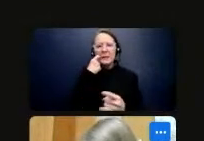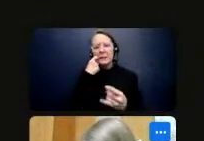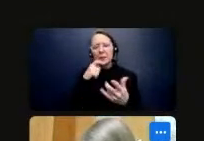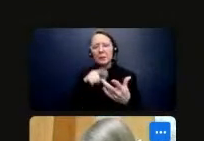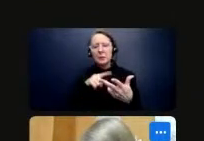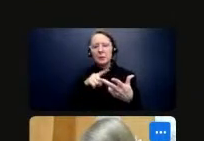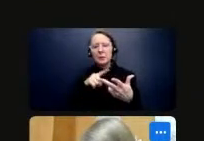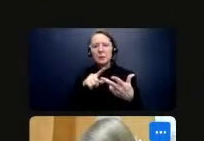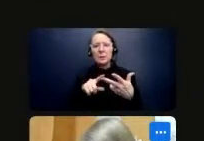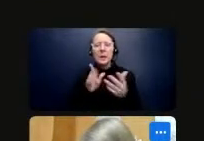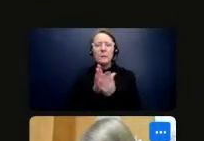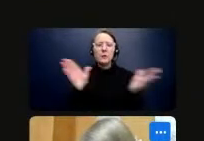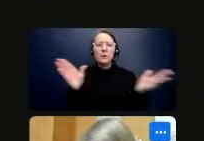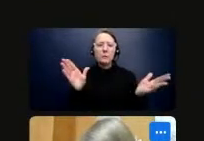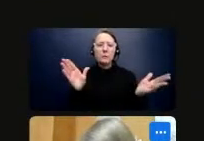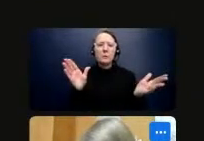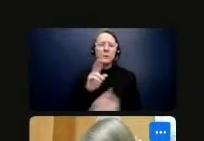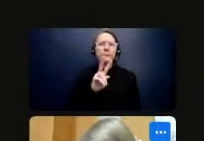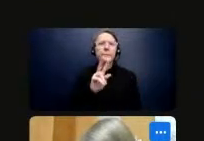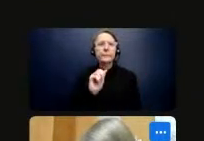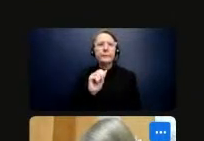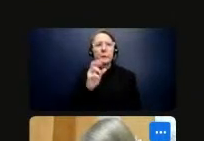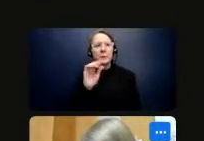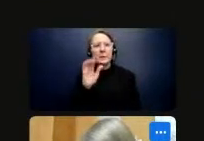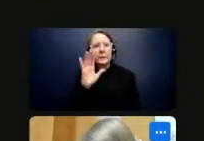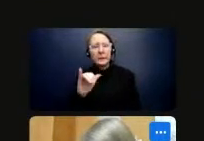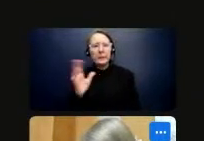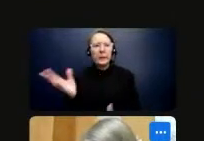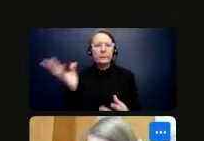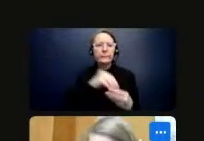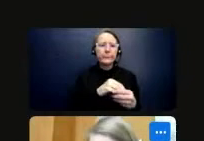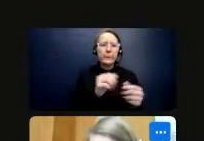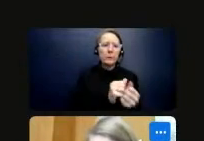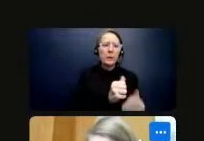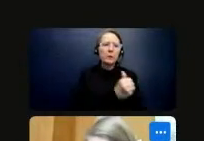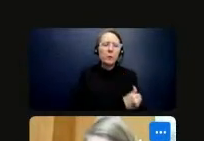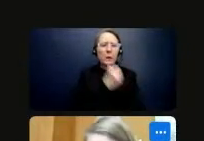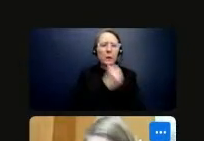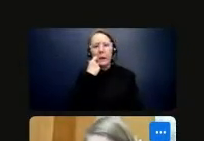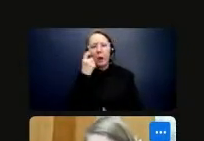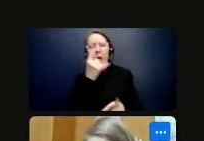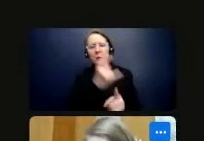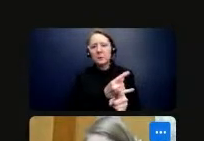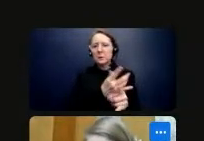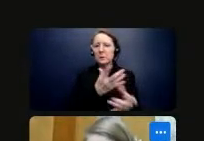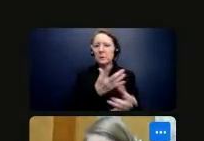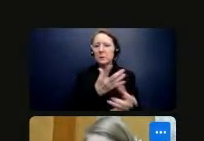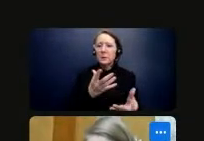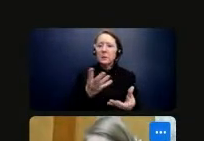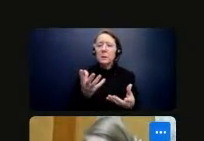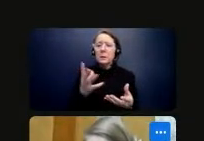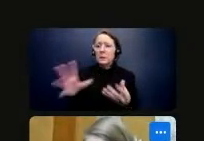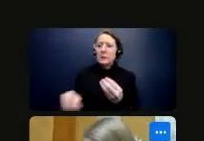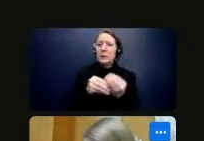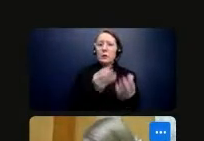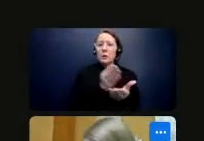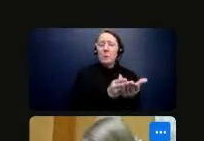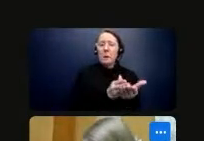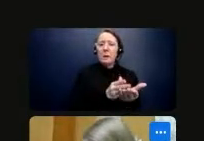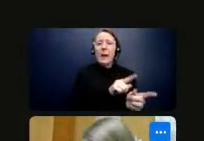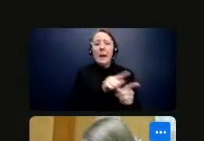of that general vagrancy that goes with that has another component. And then there's the